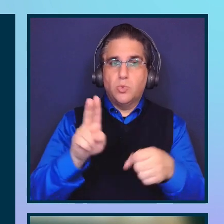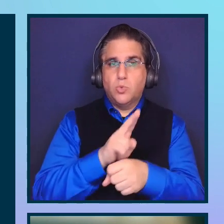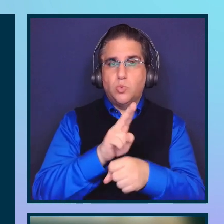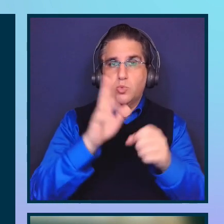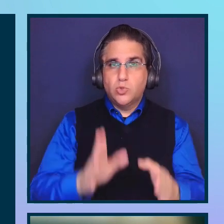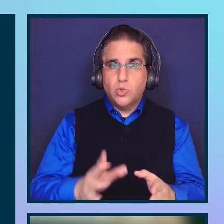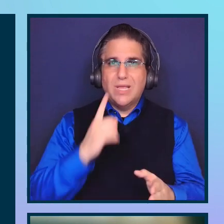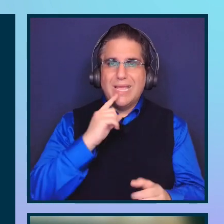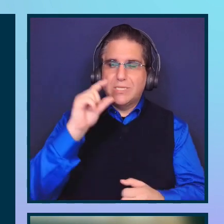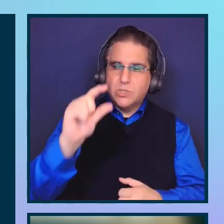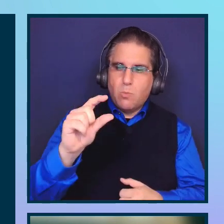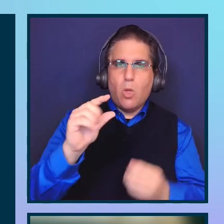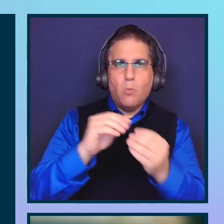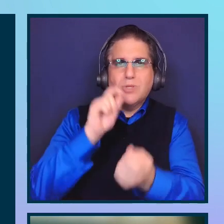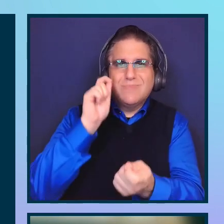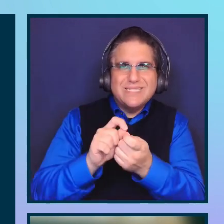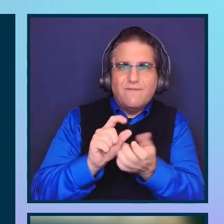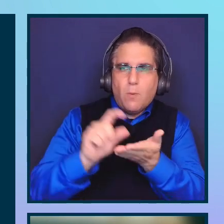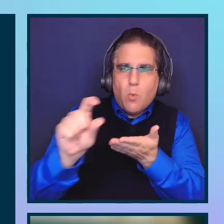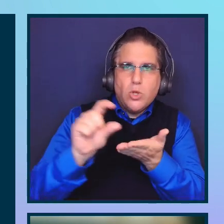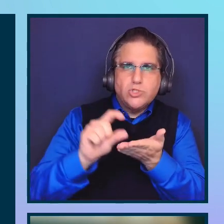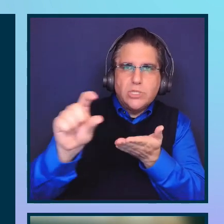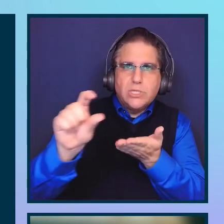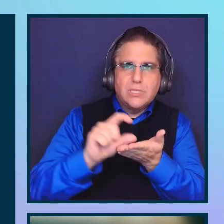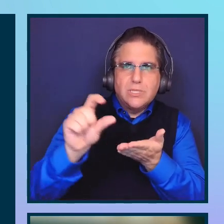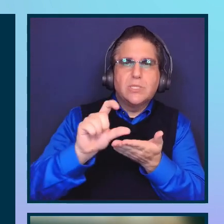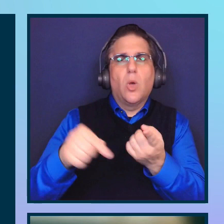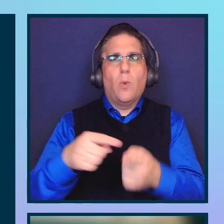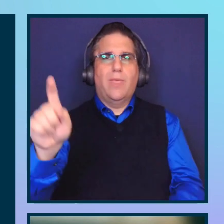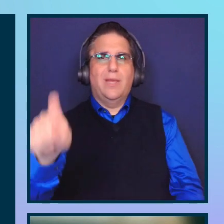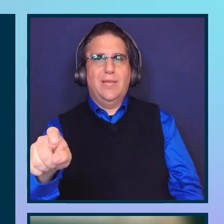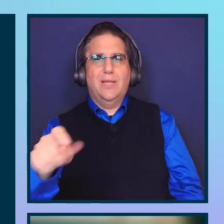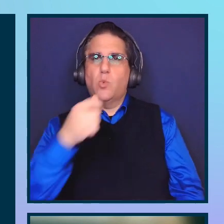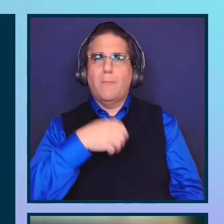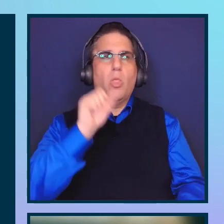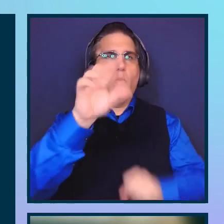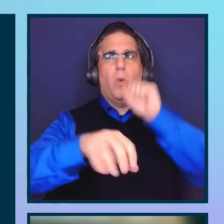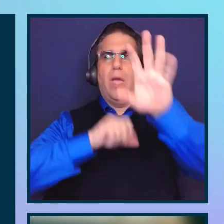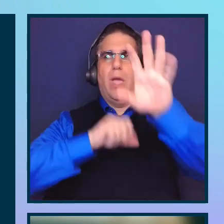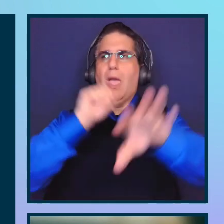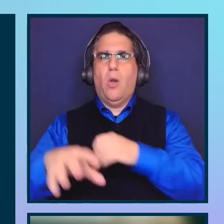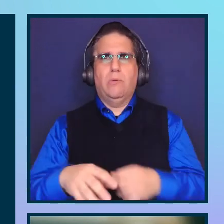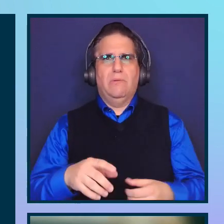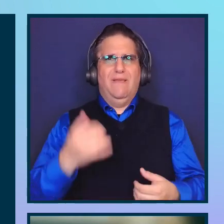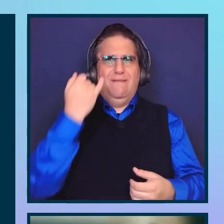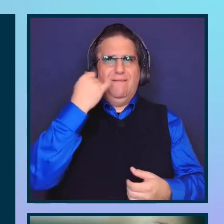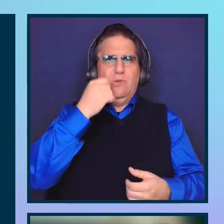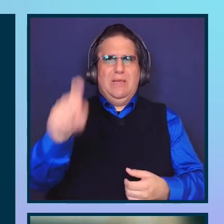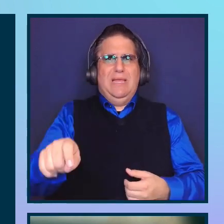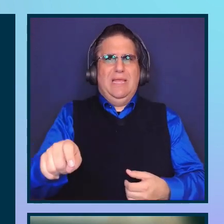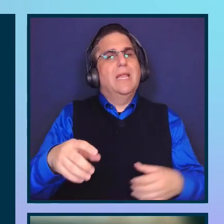specific portions, specifically when they need it. So instead of just throwing out a bunch of stuff all the time, it's a little bit more focused,